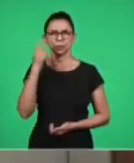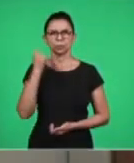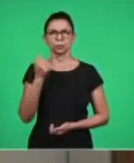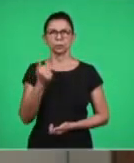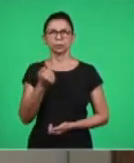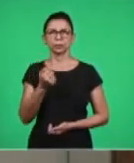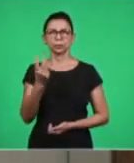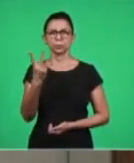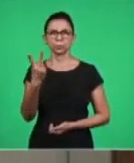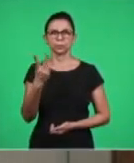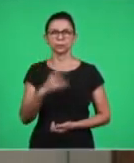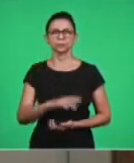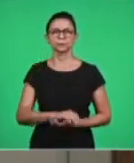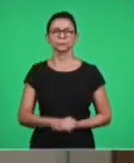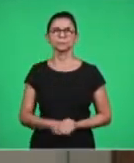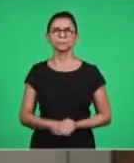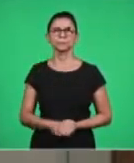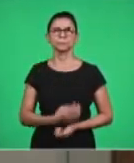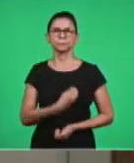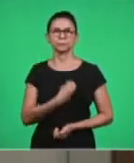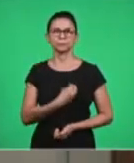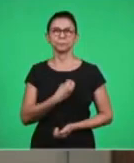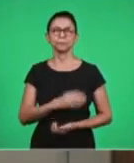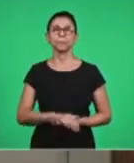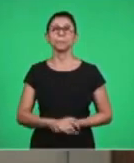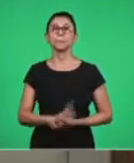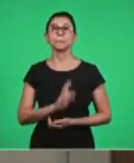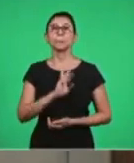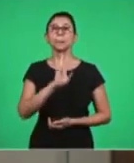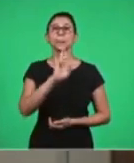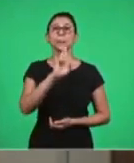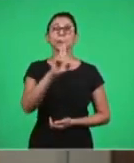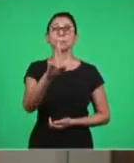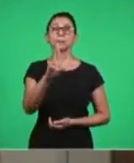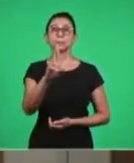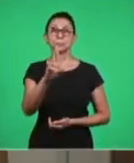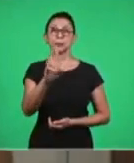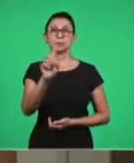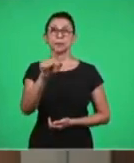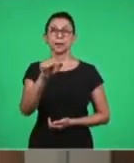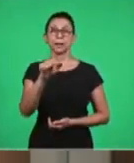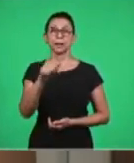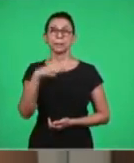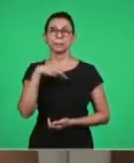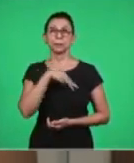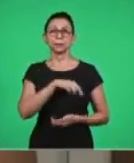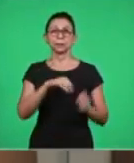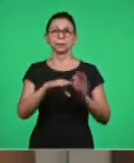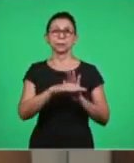Youth from Church of Glória 2. The answer is, for the world is Matthew.